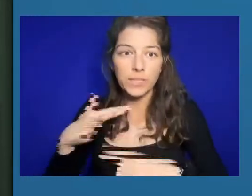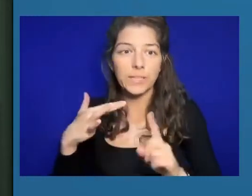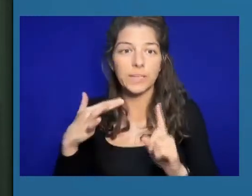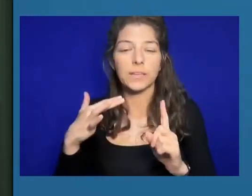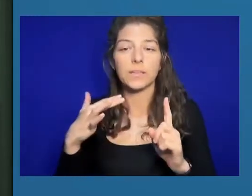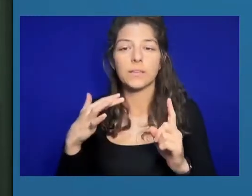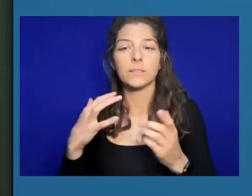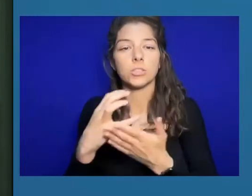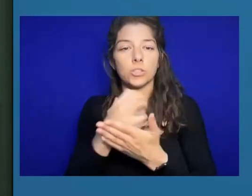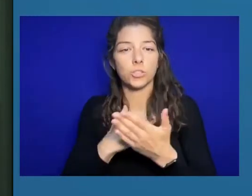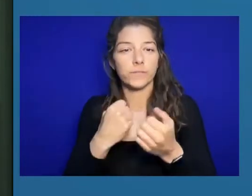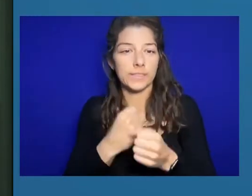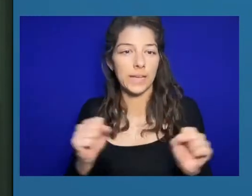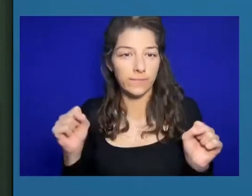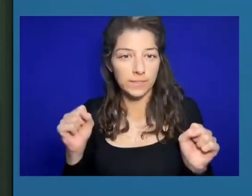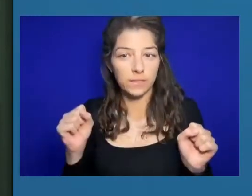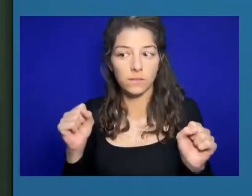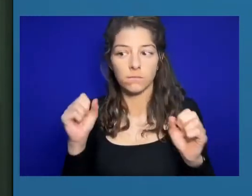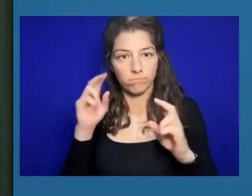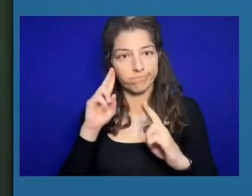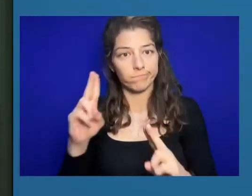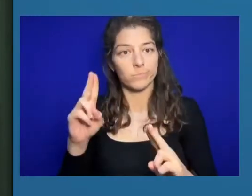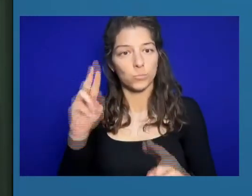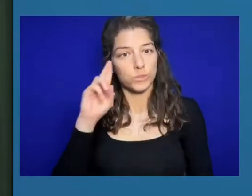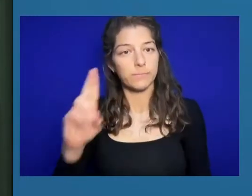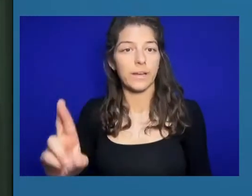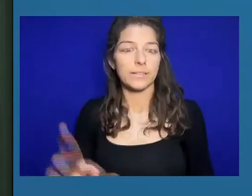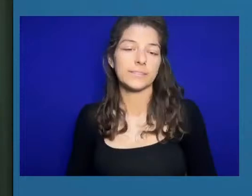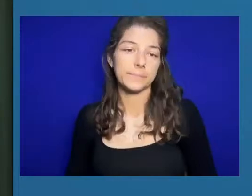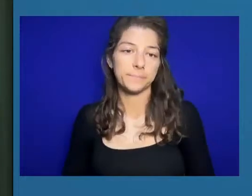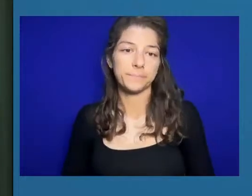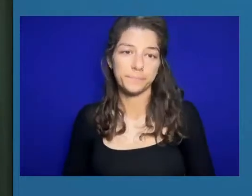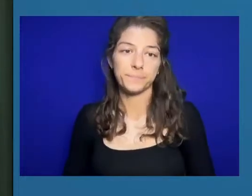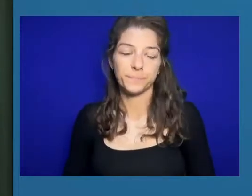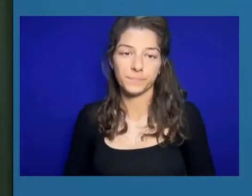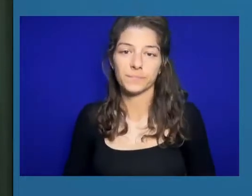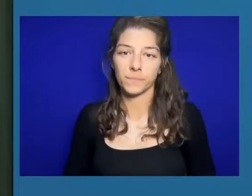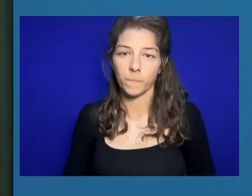deserve safety, dignity, and respect.